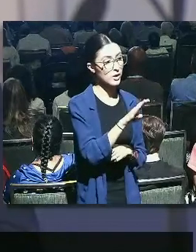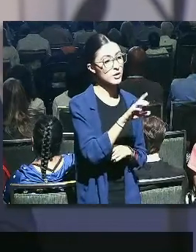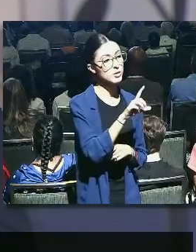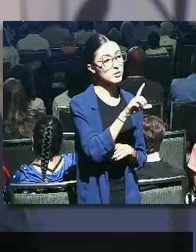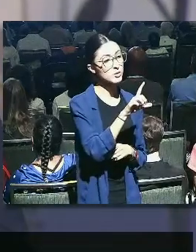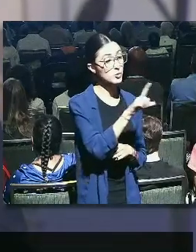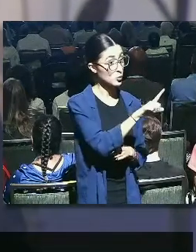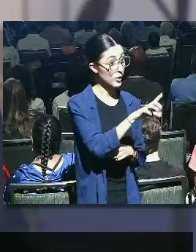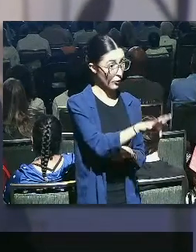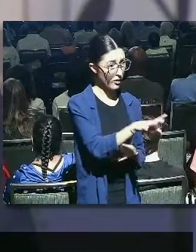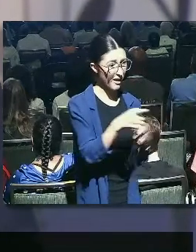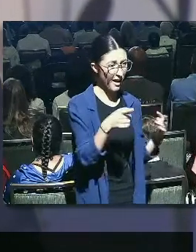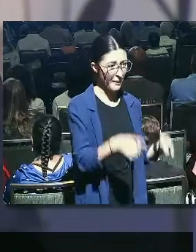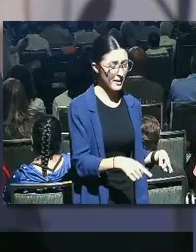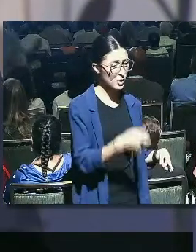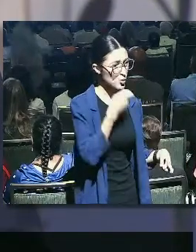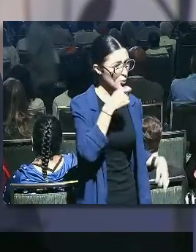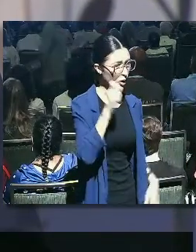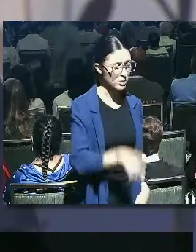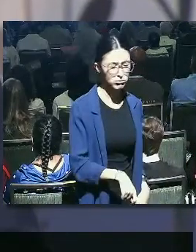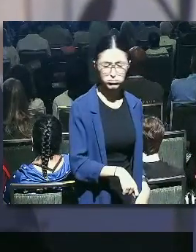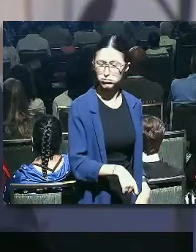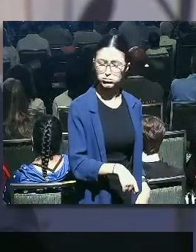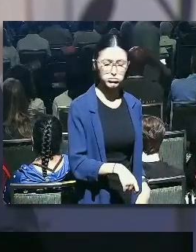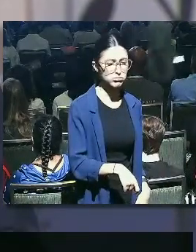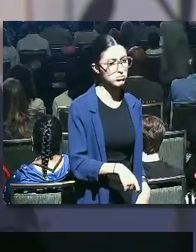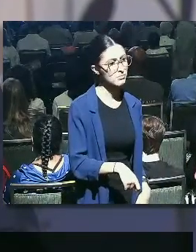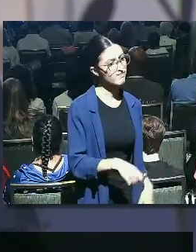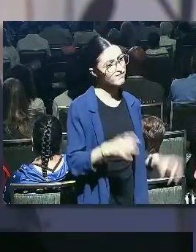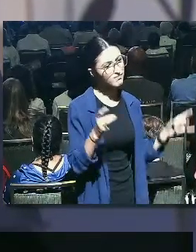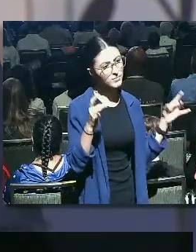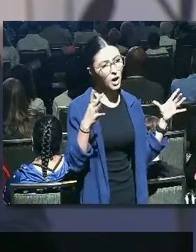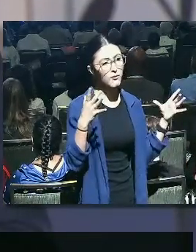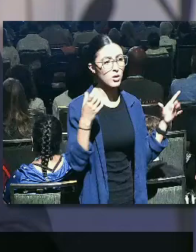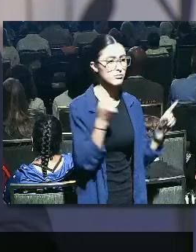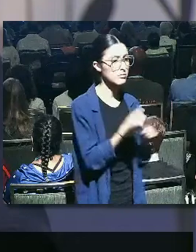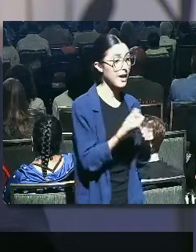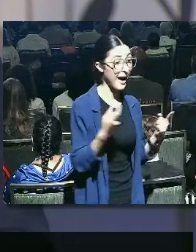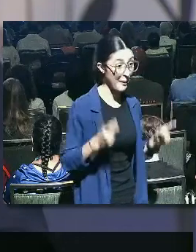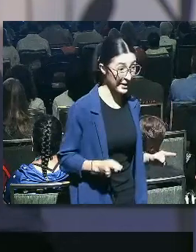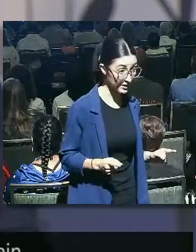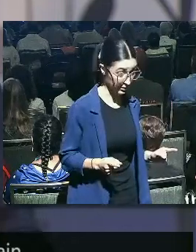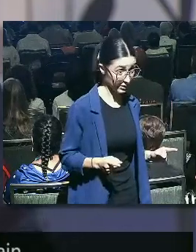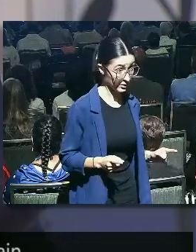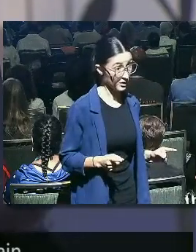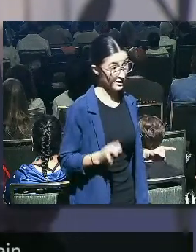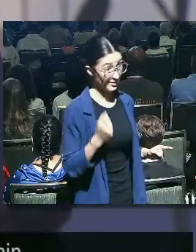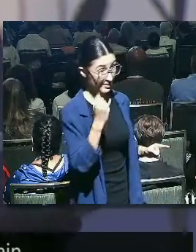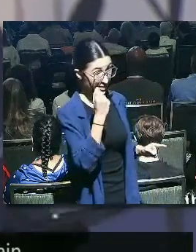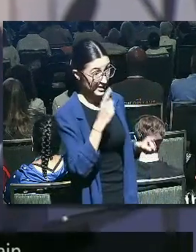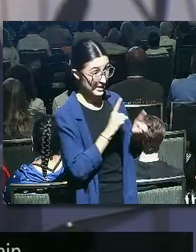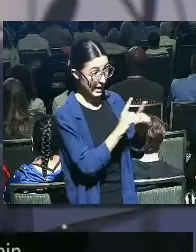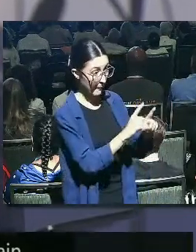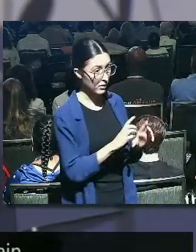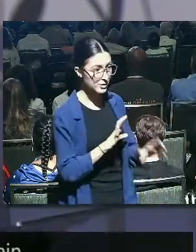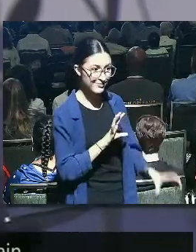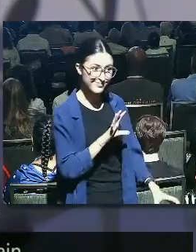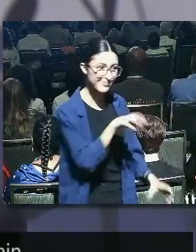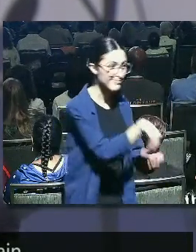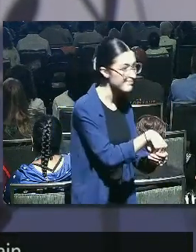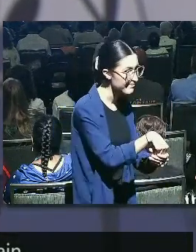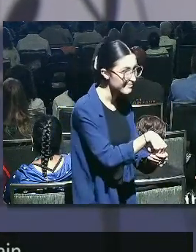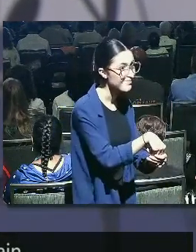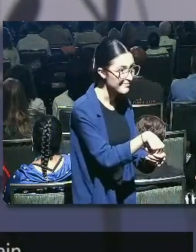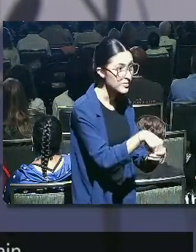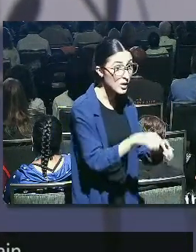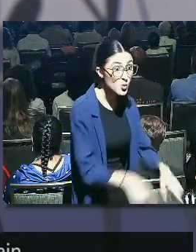enormous difficulties. Once again, disciples stepped in, and you